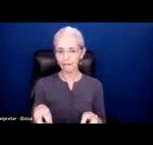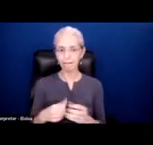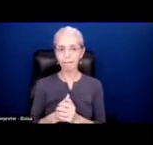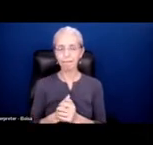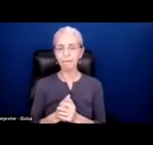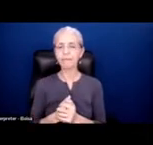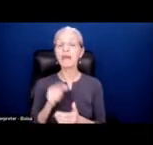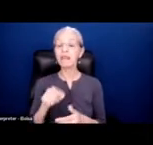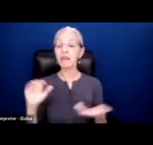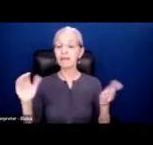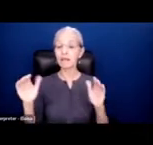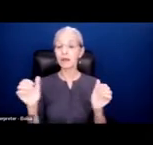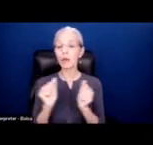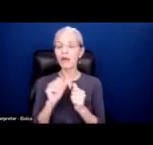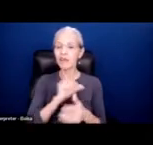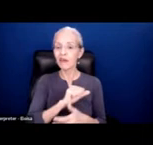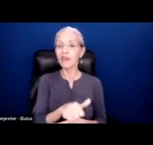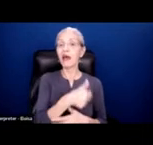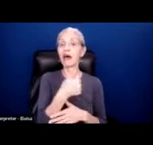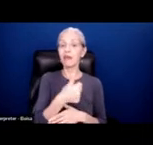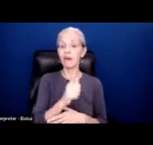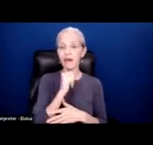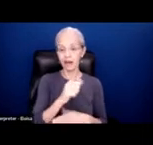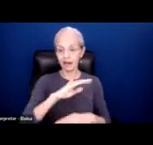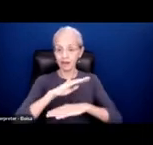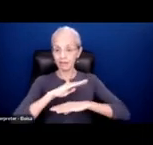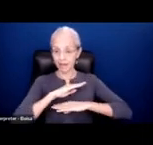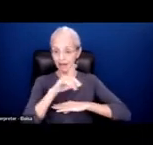in comparison to all of the other unmet need indicators.